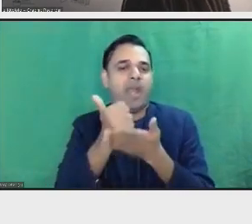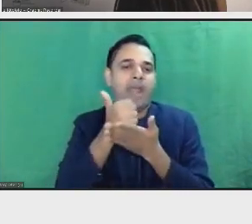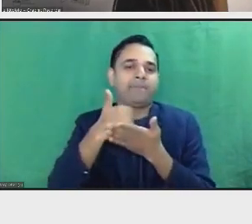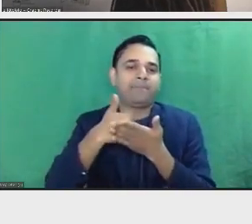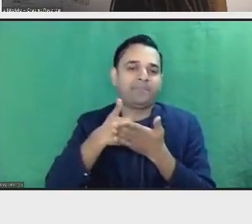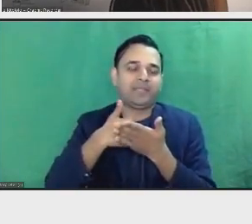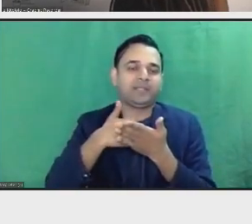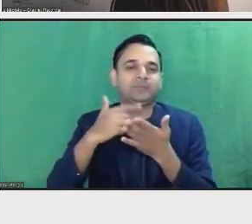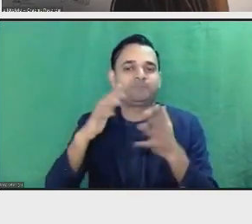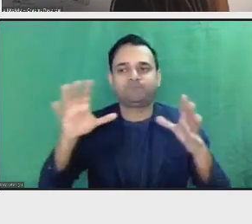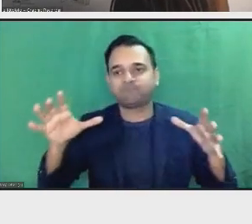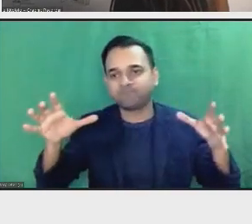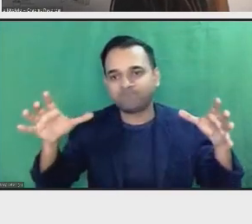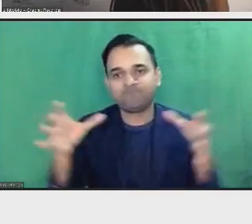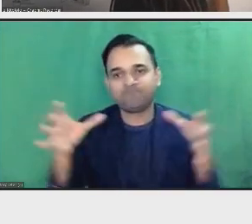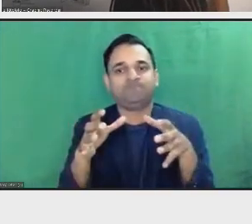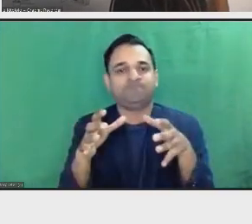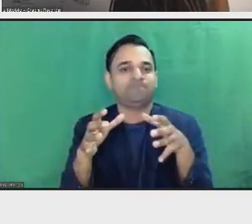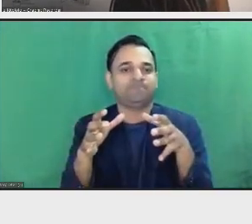very, very much.